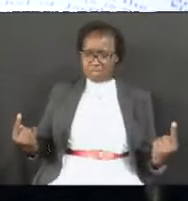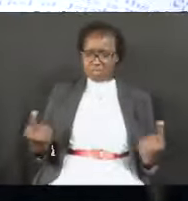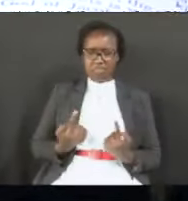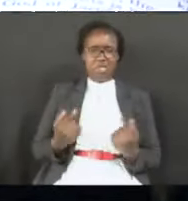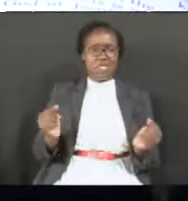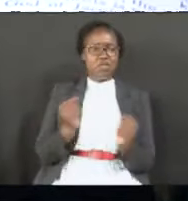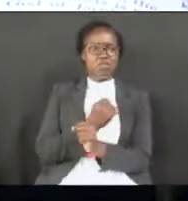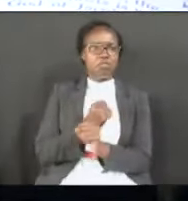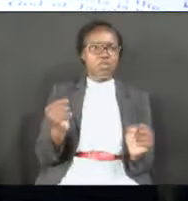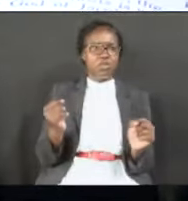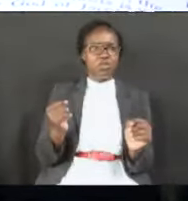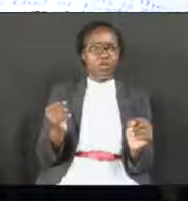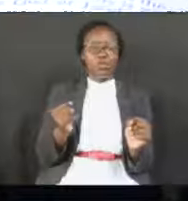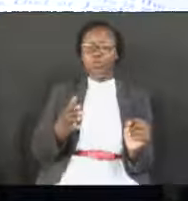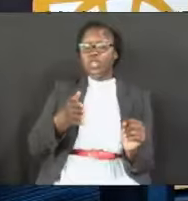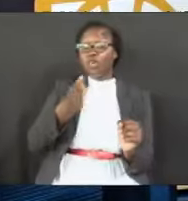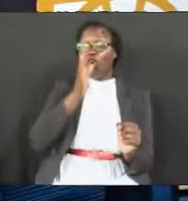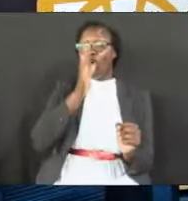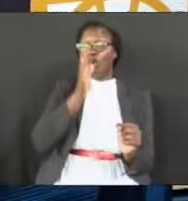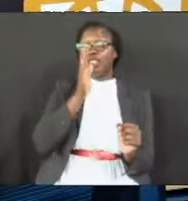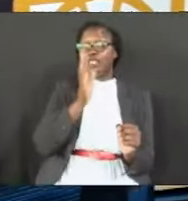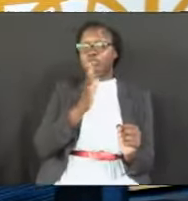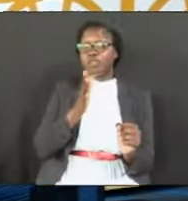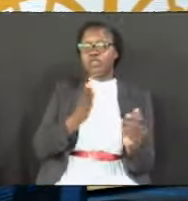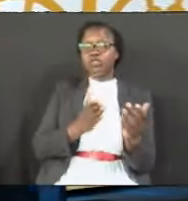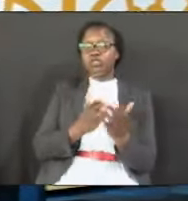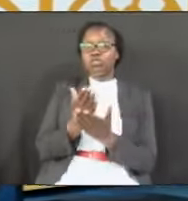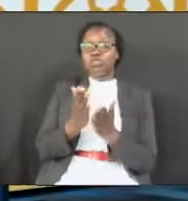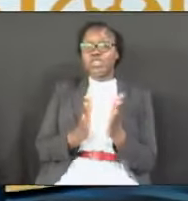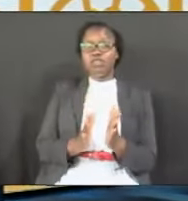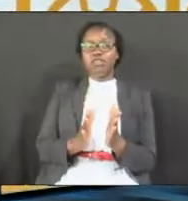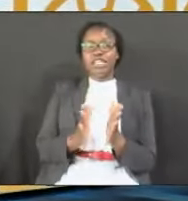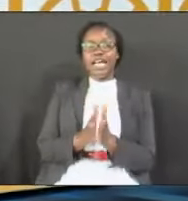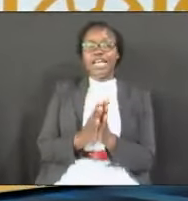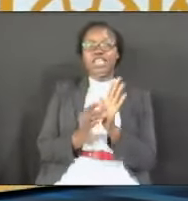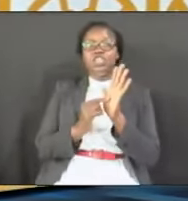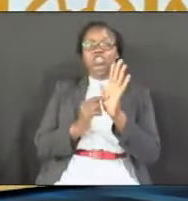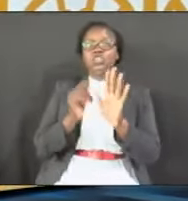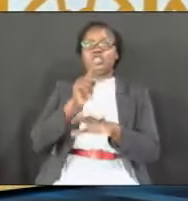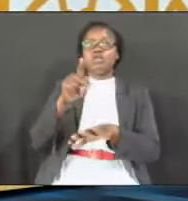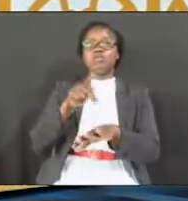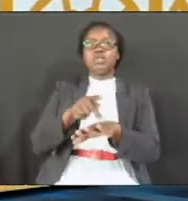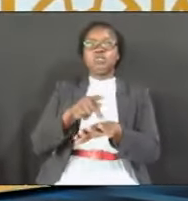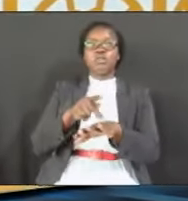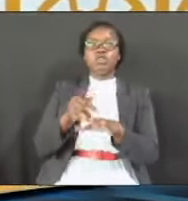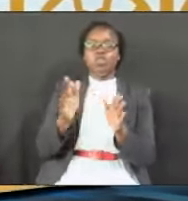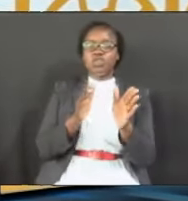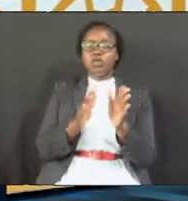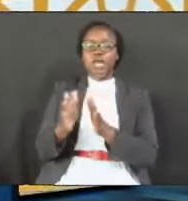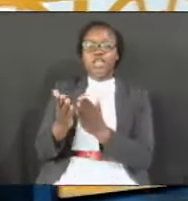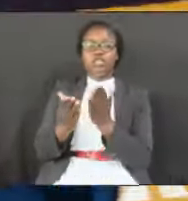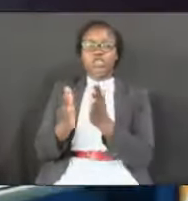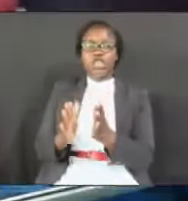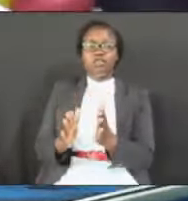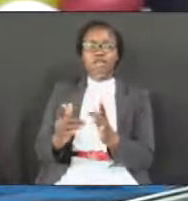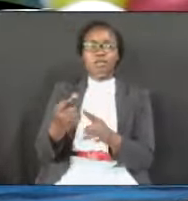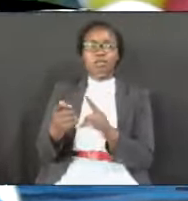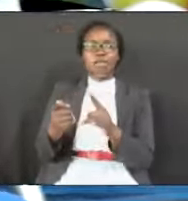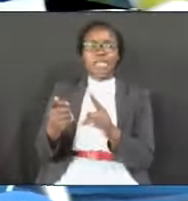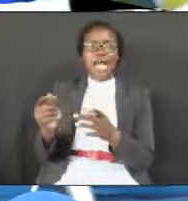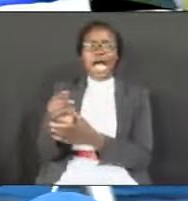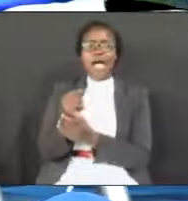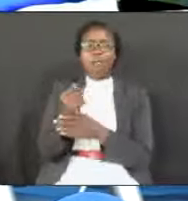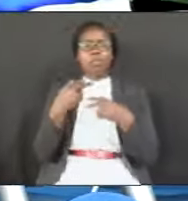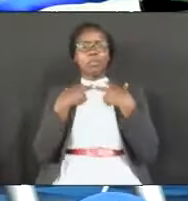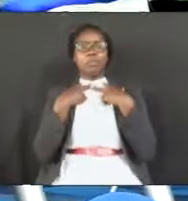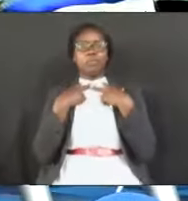God speaks to Sarah and reveals the principles of his plan to Sarah. But Abraham is stuck on